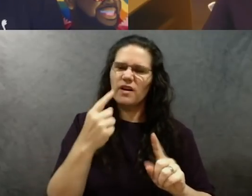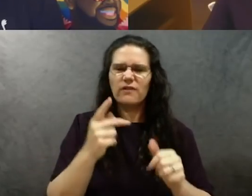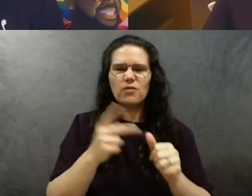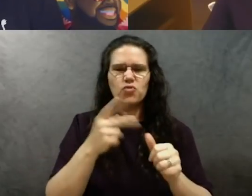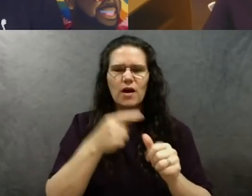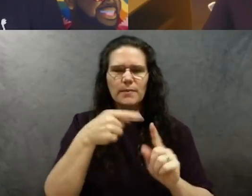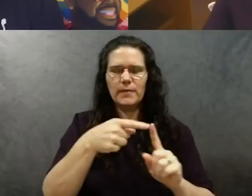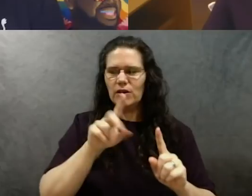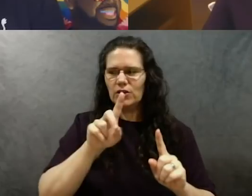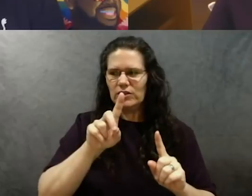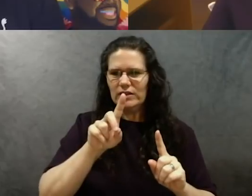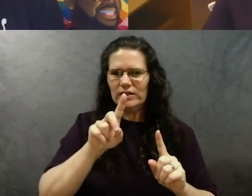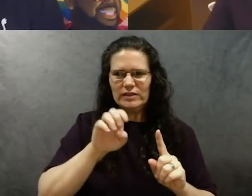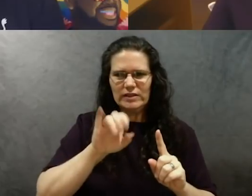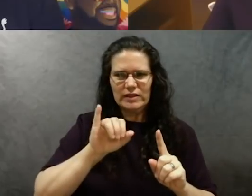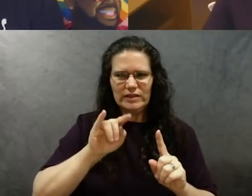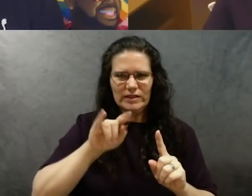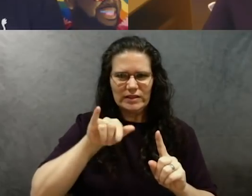actually just,